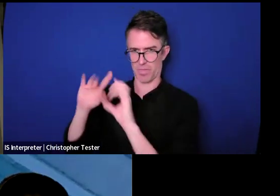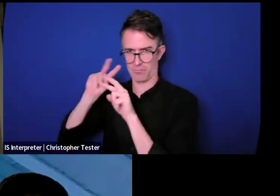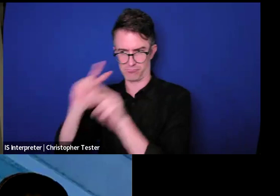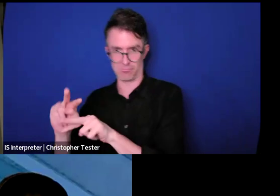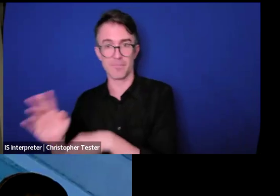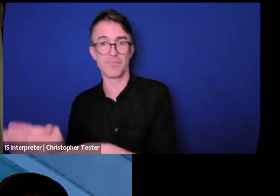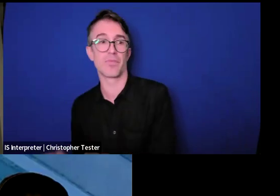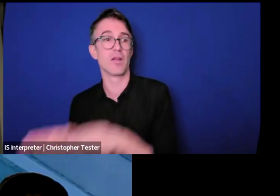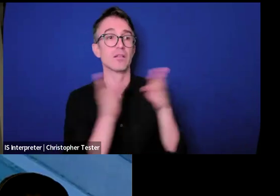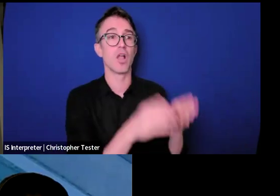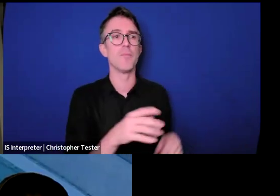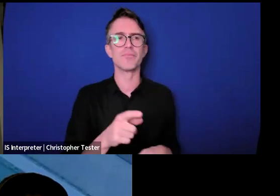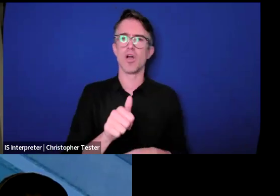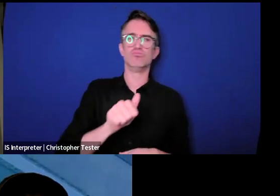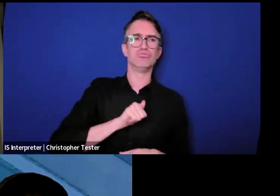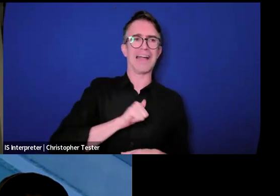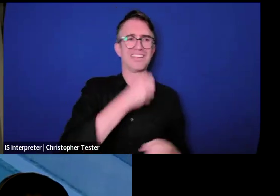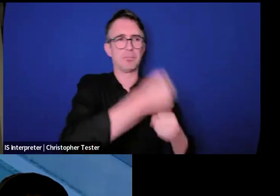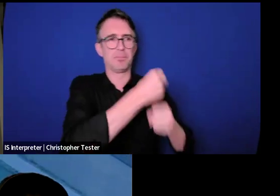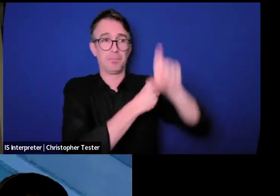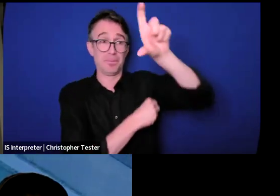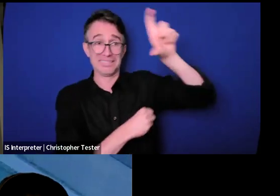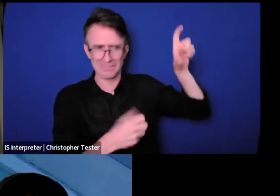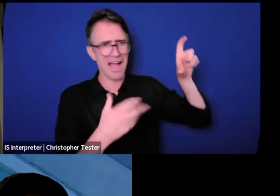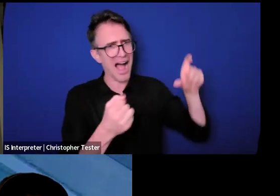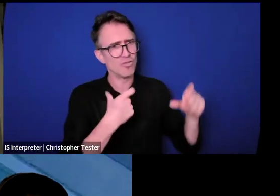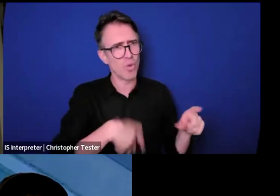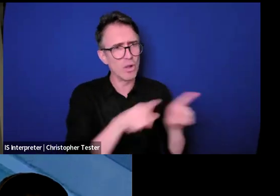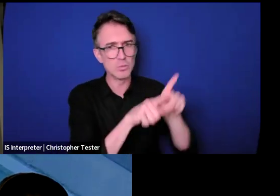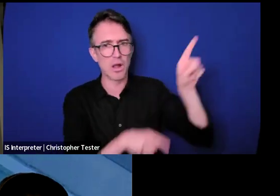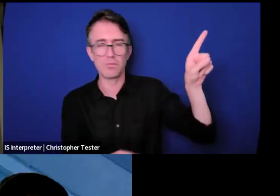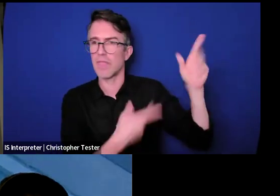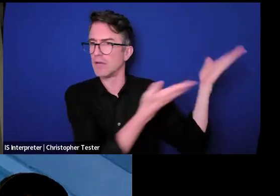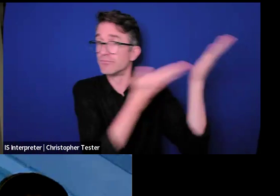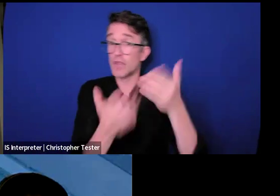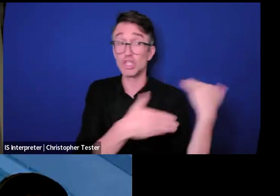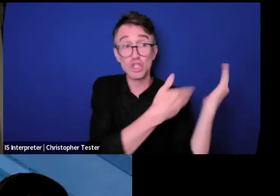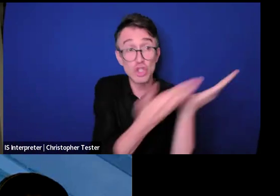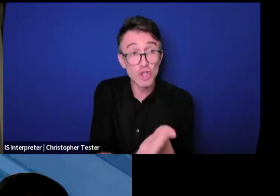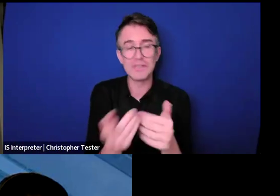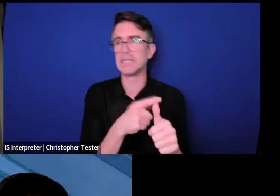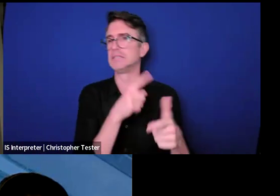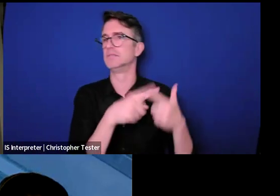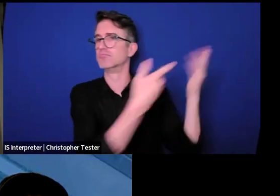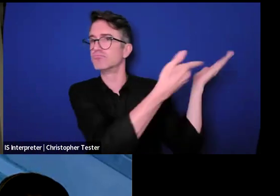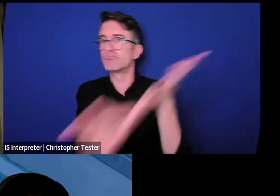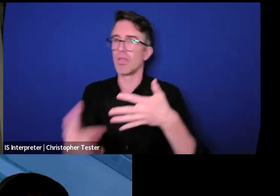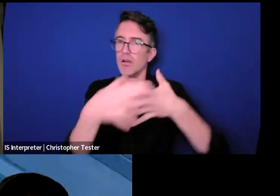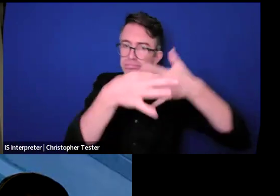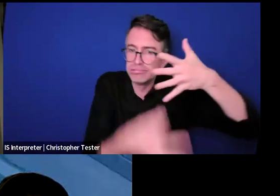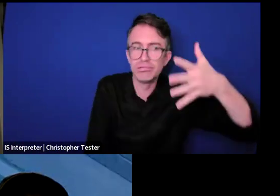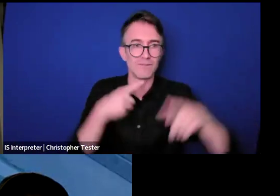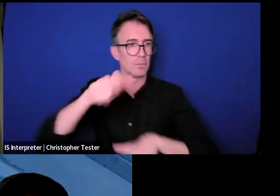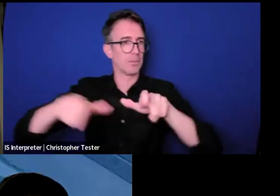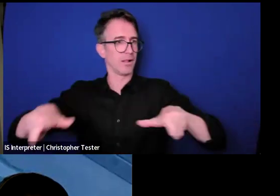an important role in delivering services within the standards and regulations set by the government, but